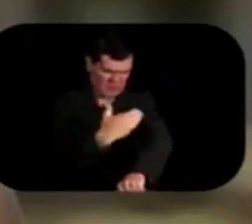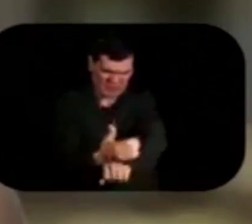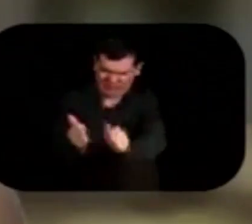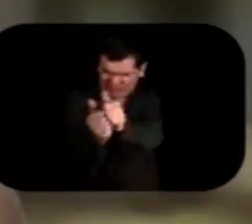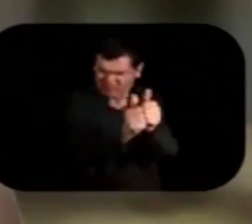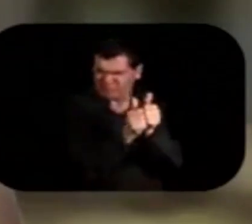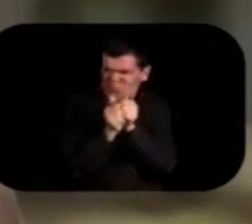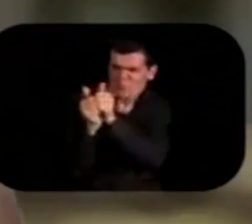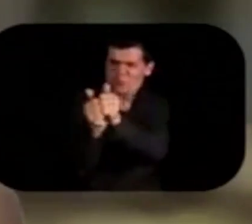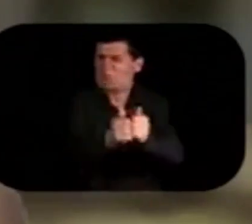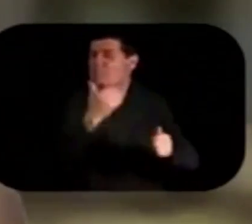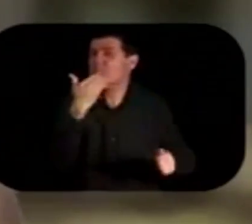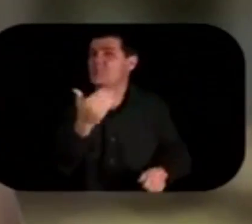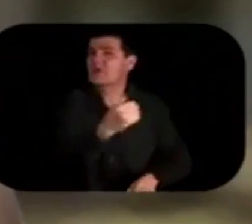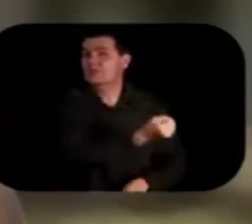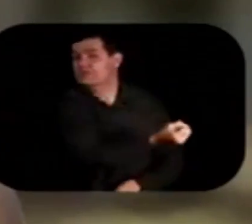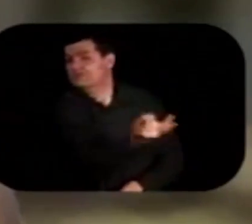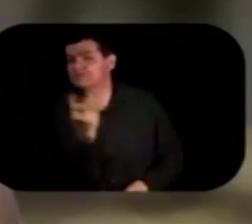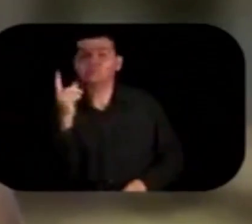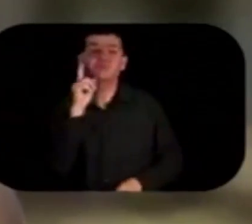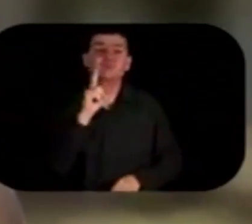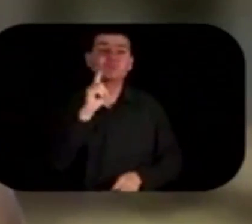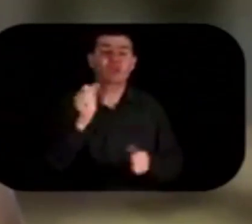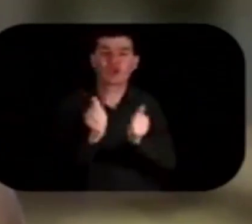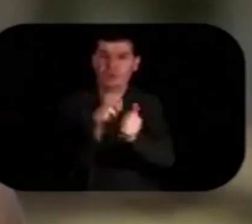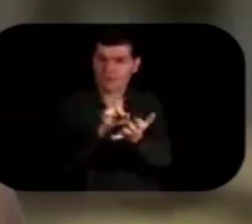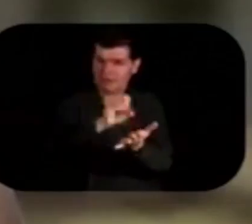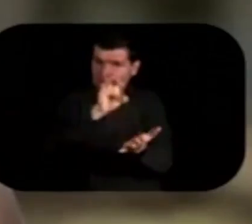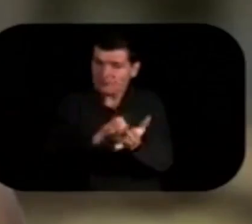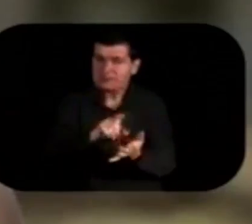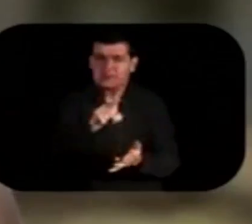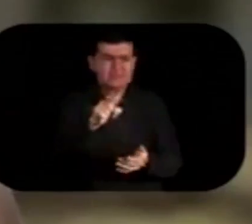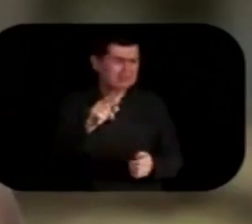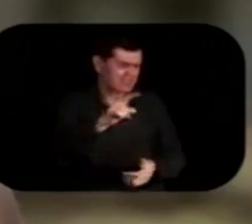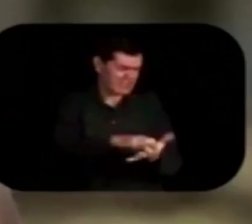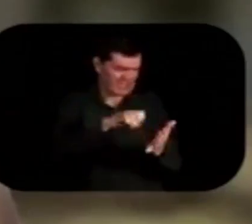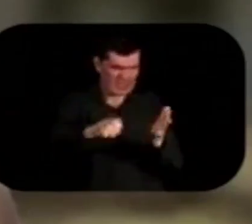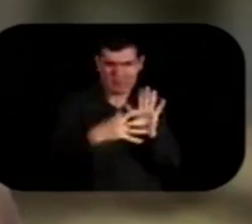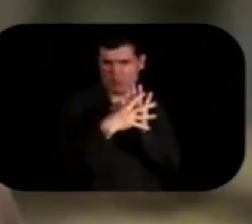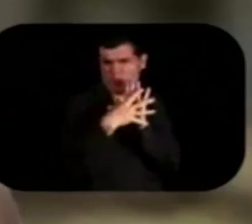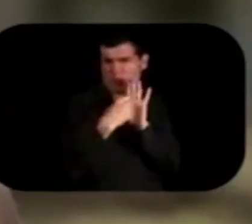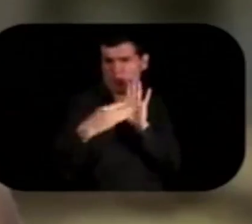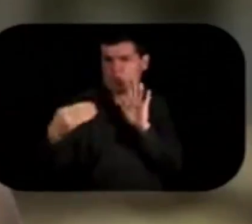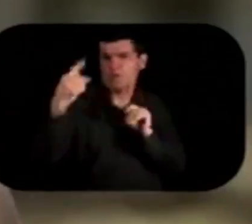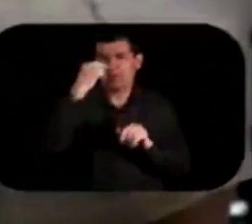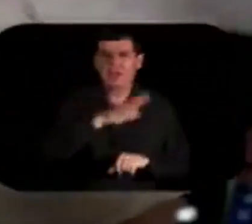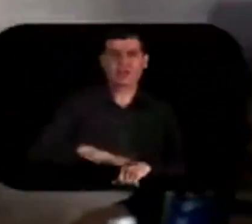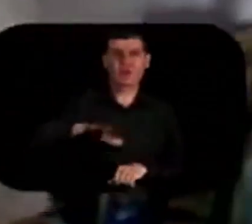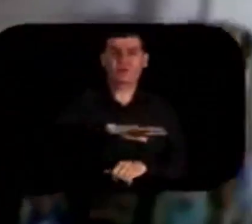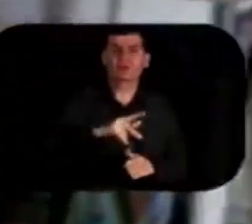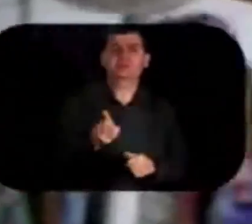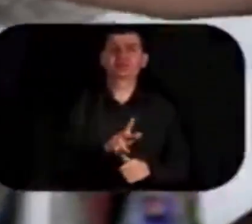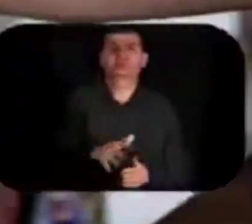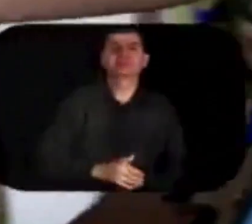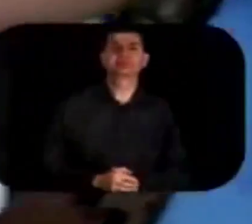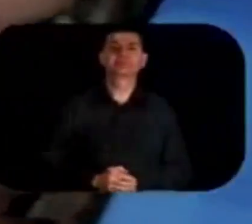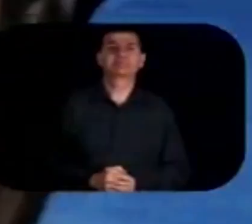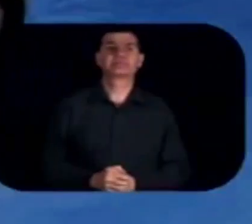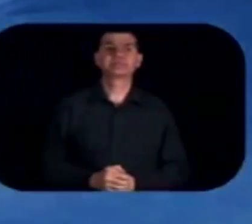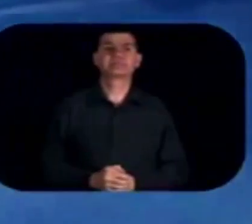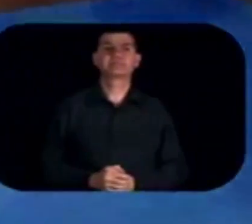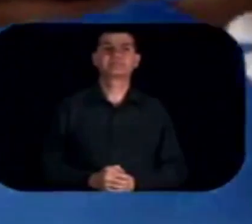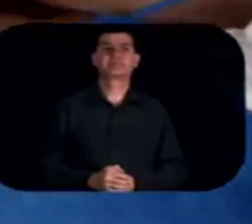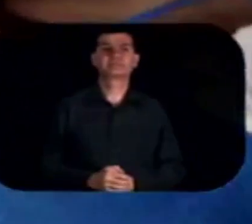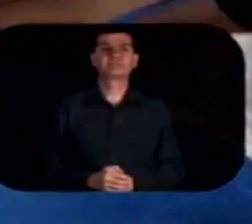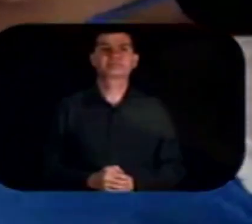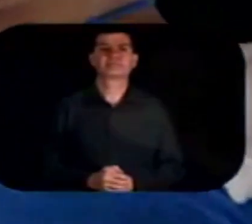And she's a great example for other women with disabilities. And she's a role model for her